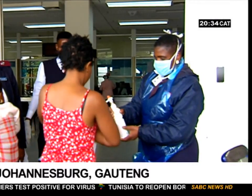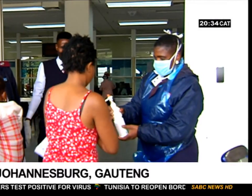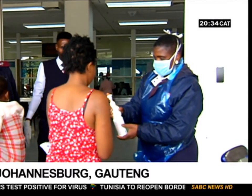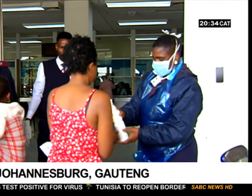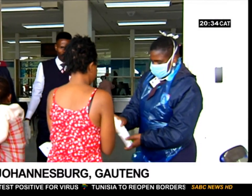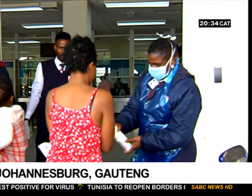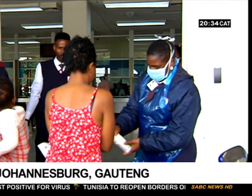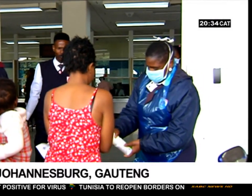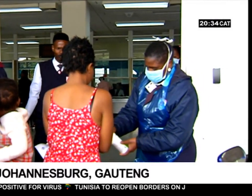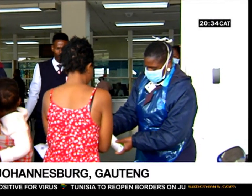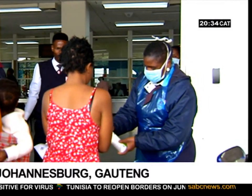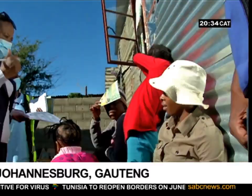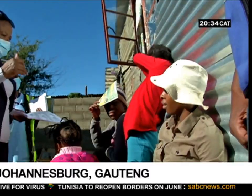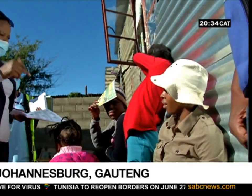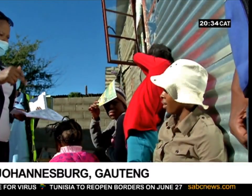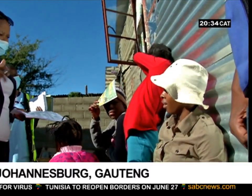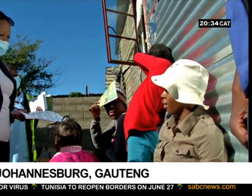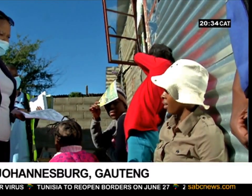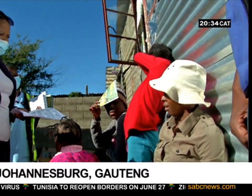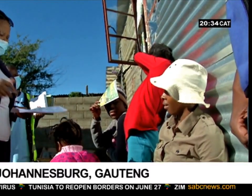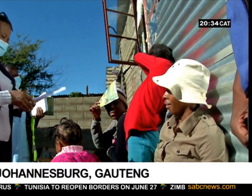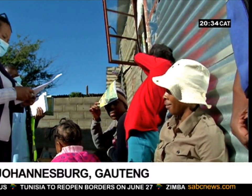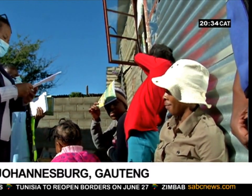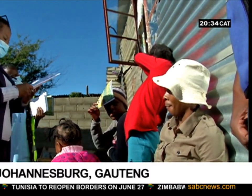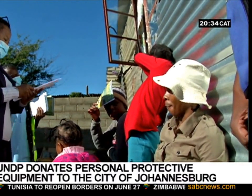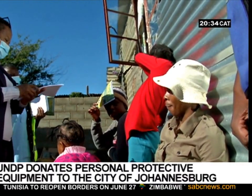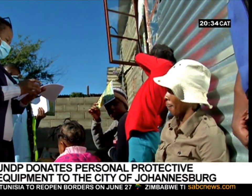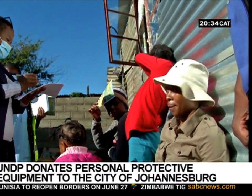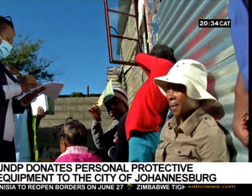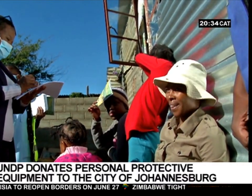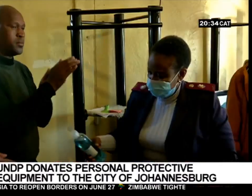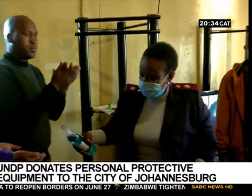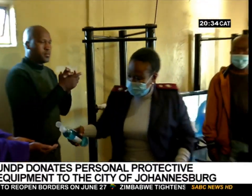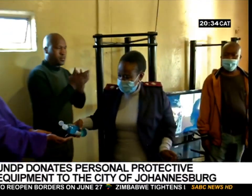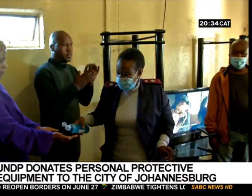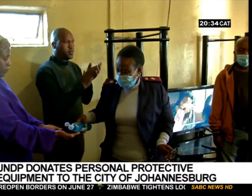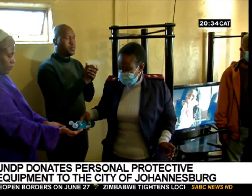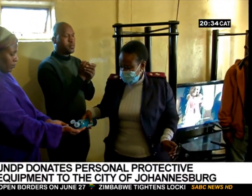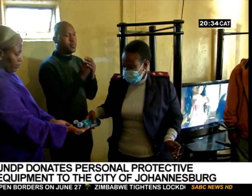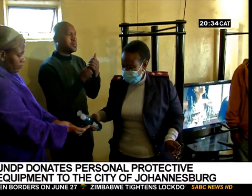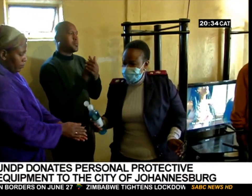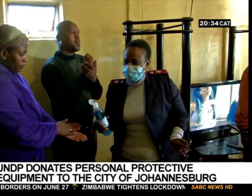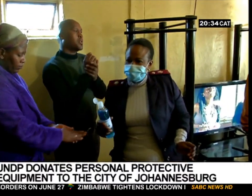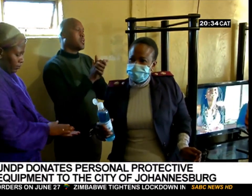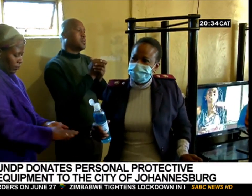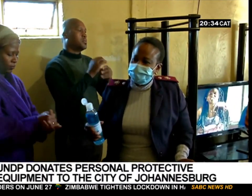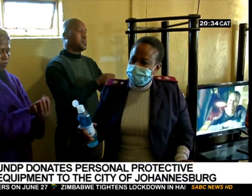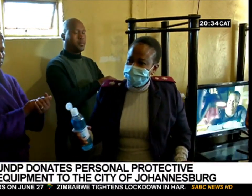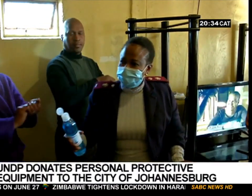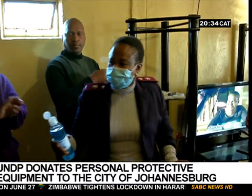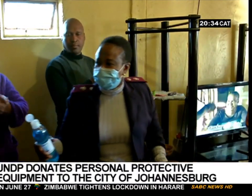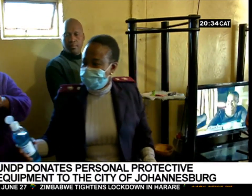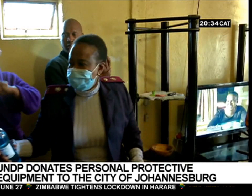The men and women on the front line, fighting the invisible enemy. But the shortage of personal protective